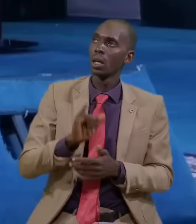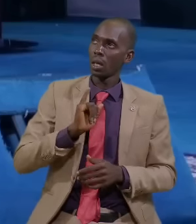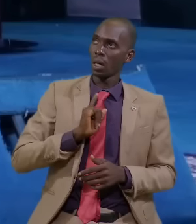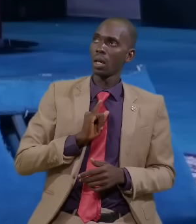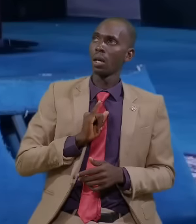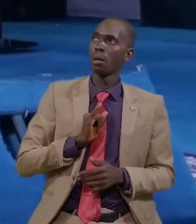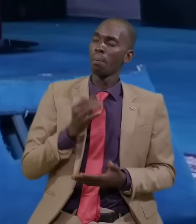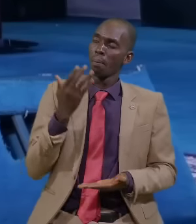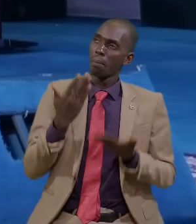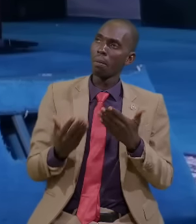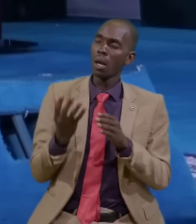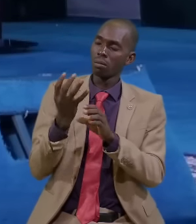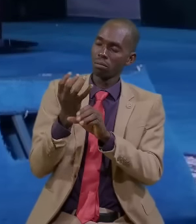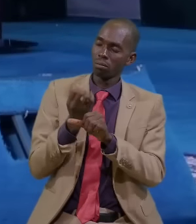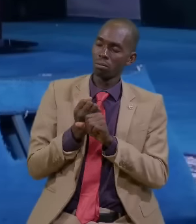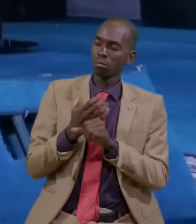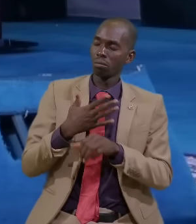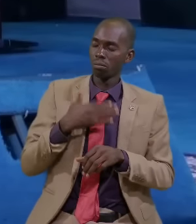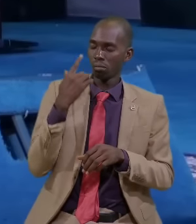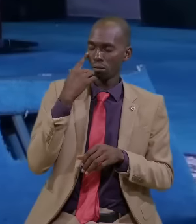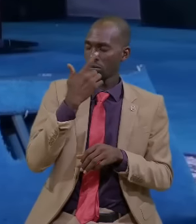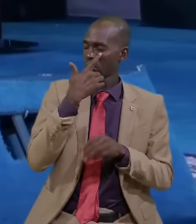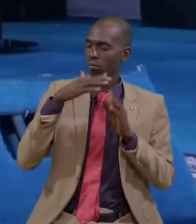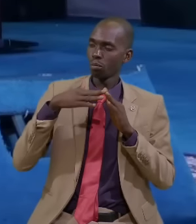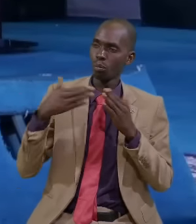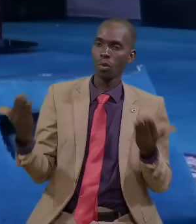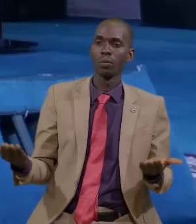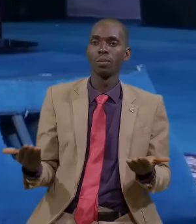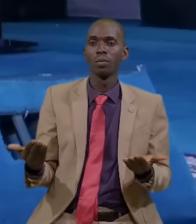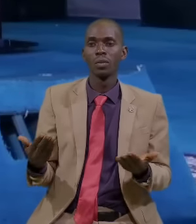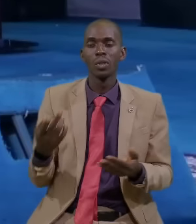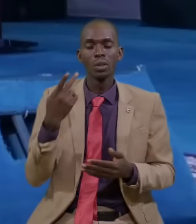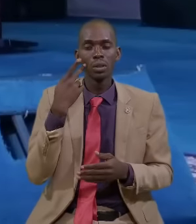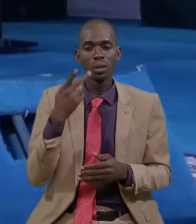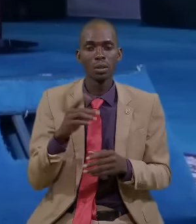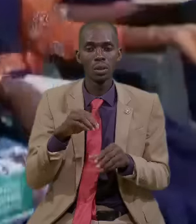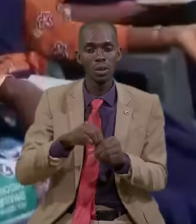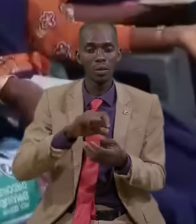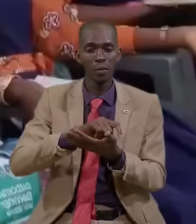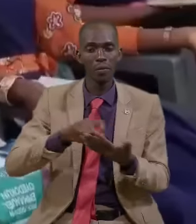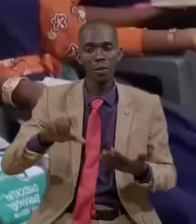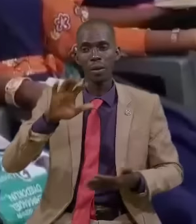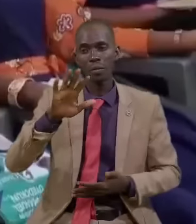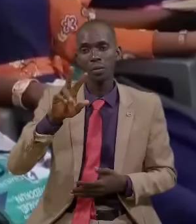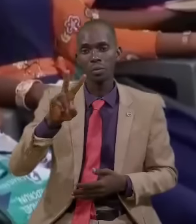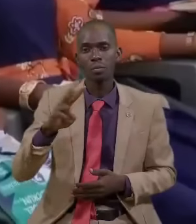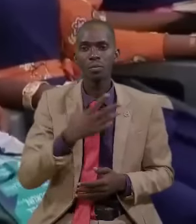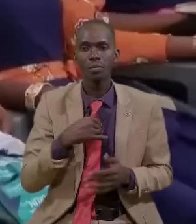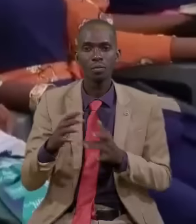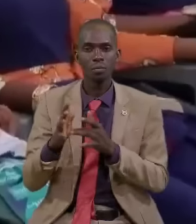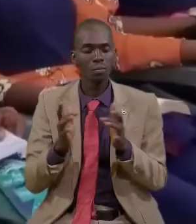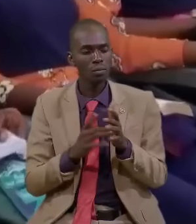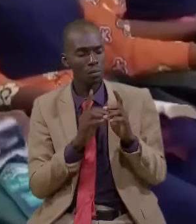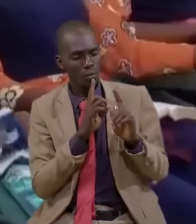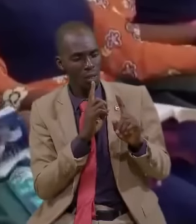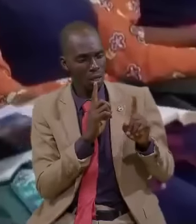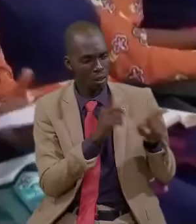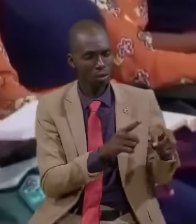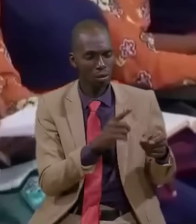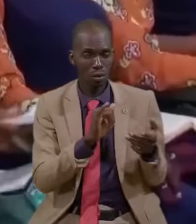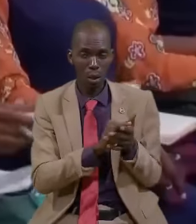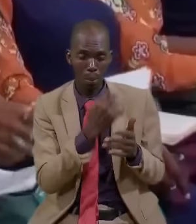might receive my sight. Look at verse 52. In verse 52, and Jesus said unto